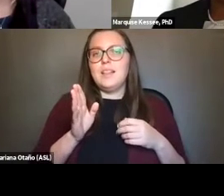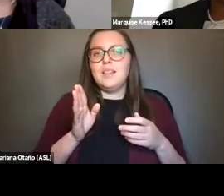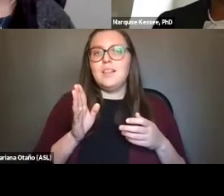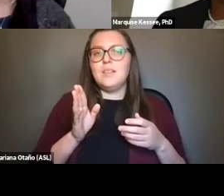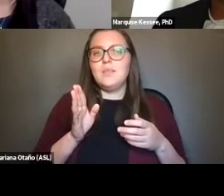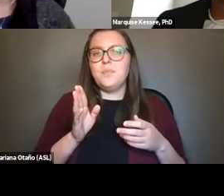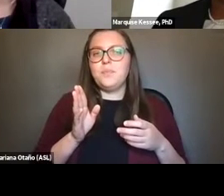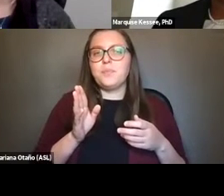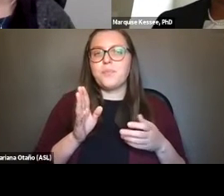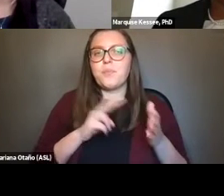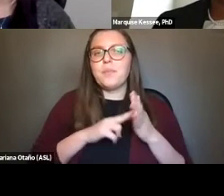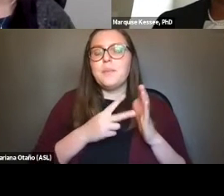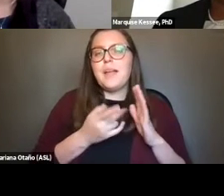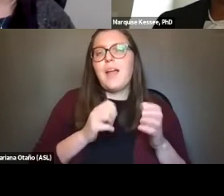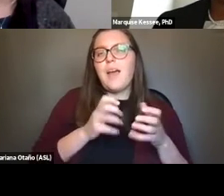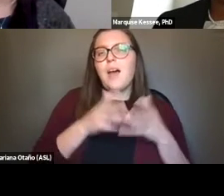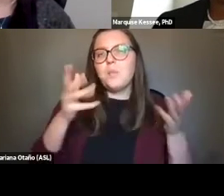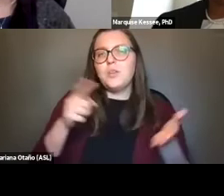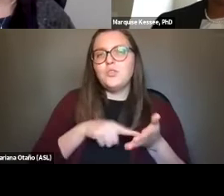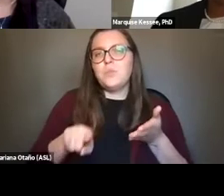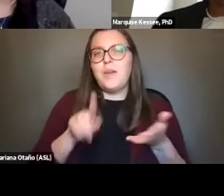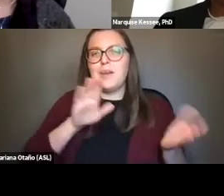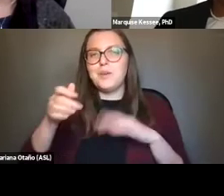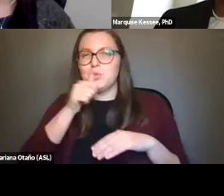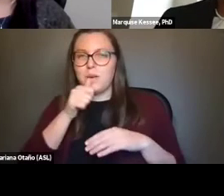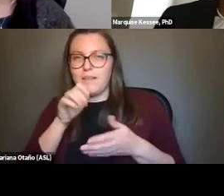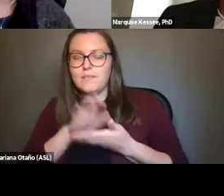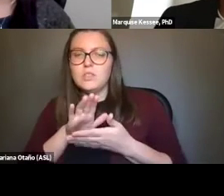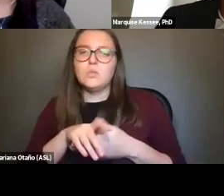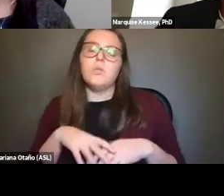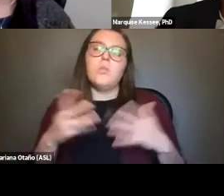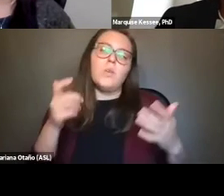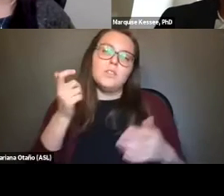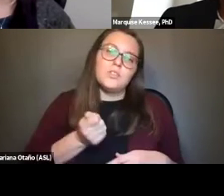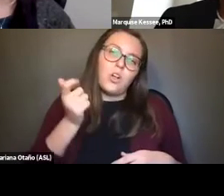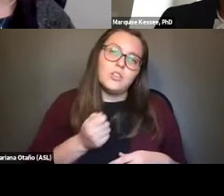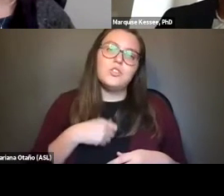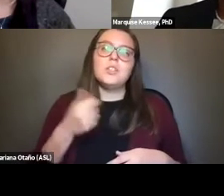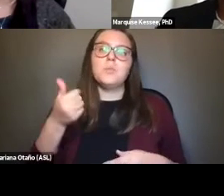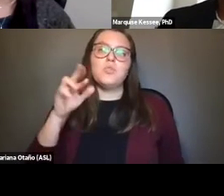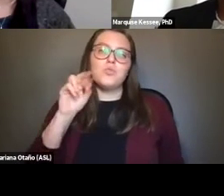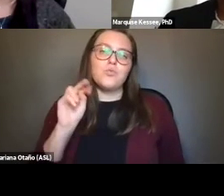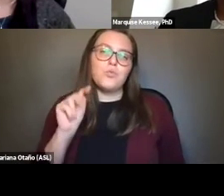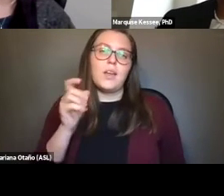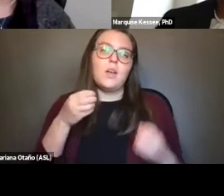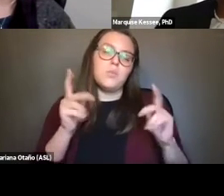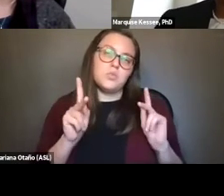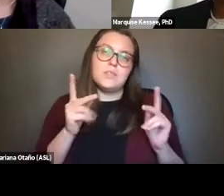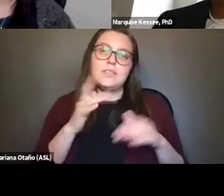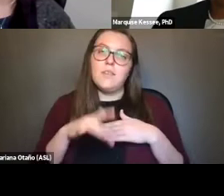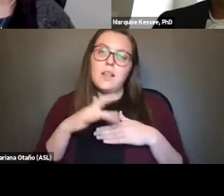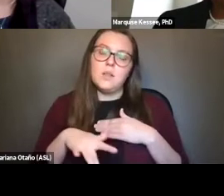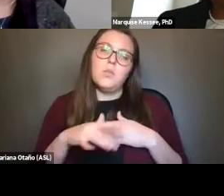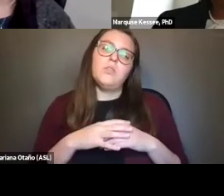live. So things of that nature, you want to find out what scholarships or grant opportunities are available to you.